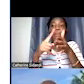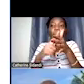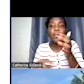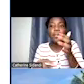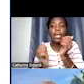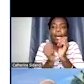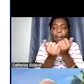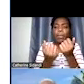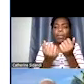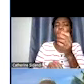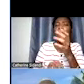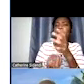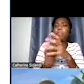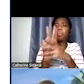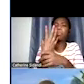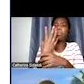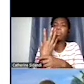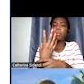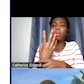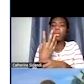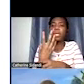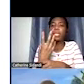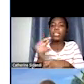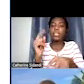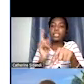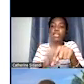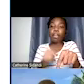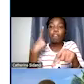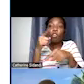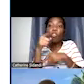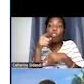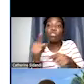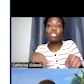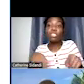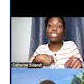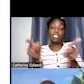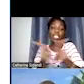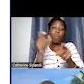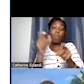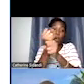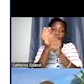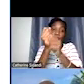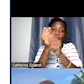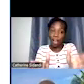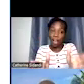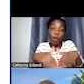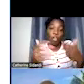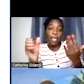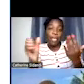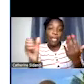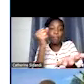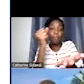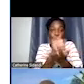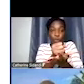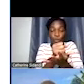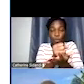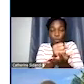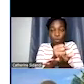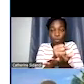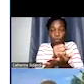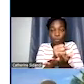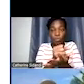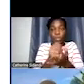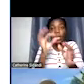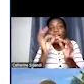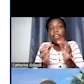of yourself as a worker or as an employee in the company? And if you have not